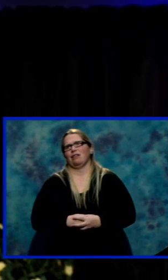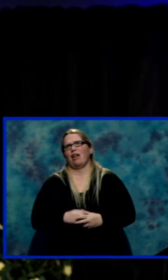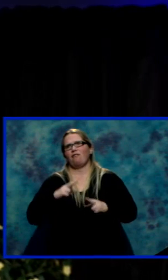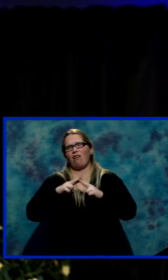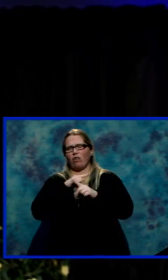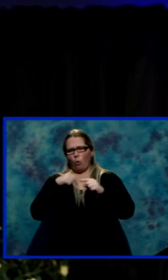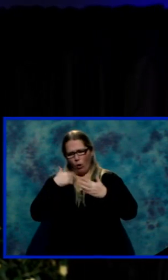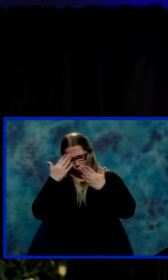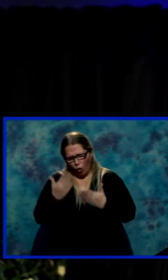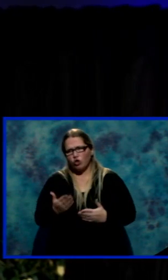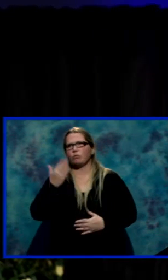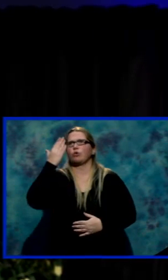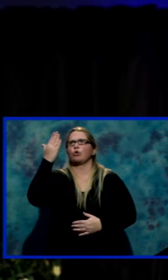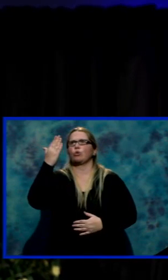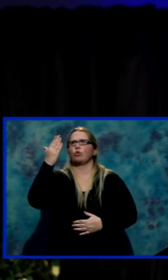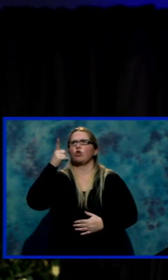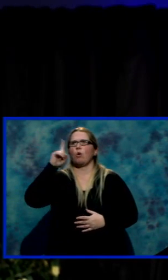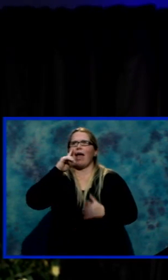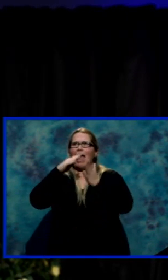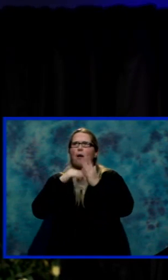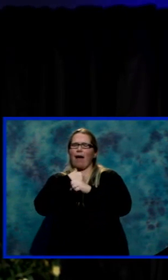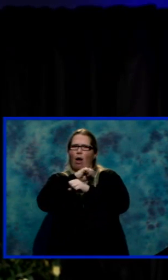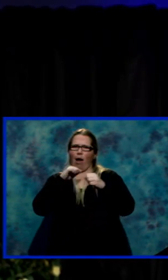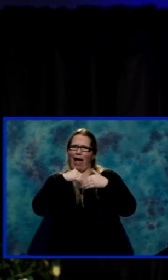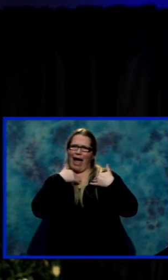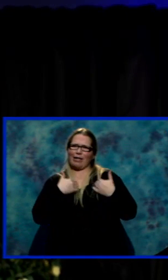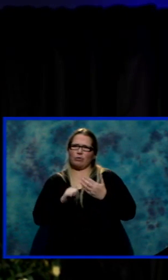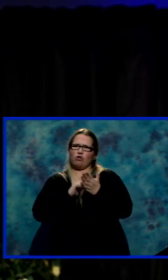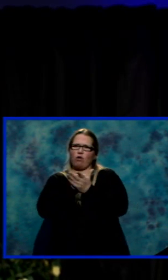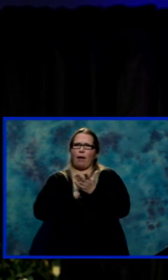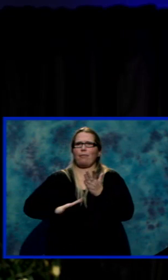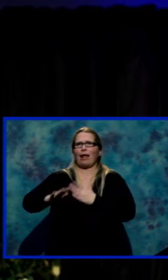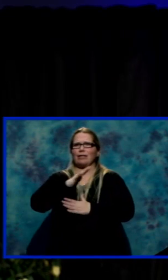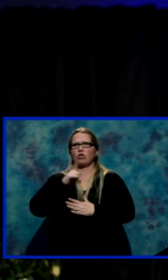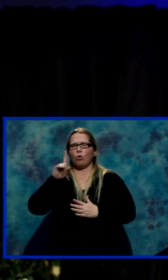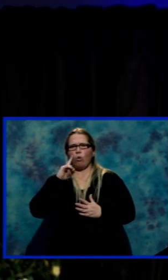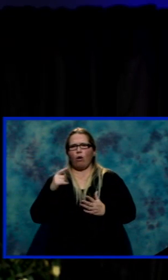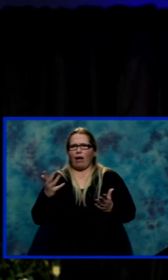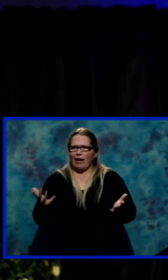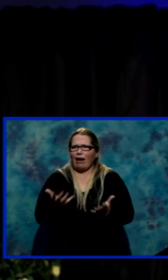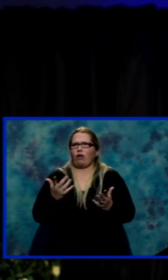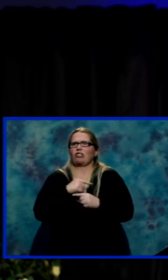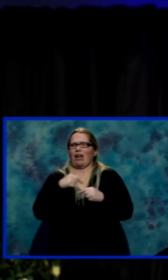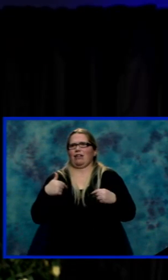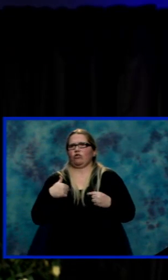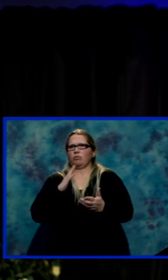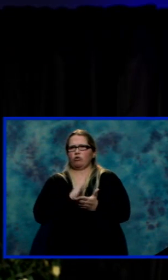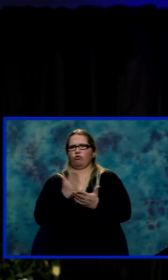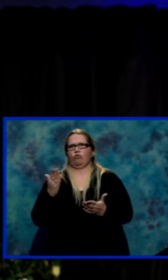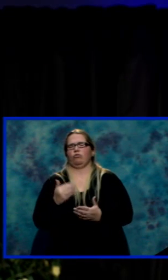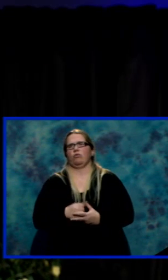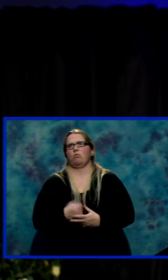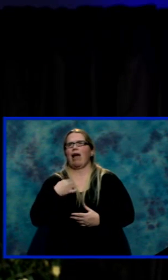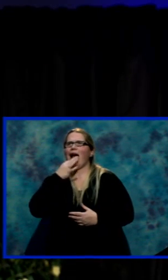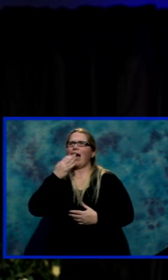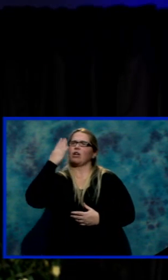worship you, we ask that you'll help our hearts to be in the right place and that you will help our motivations to be true. And we also ask, Father, that you will